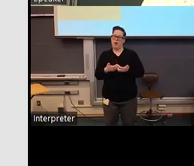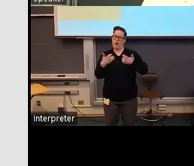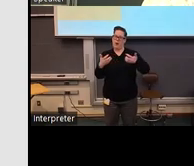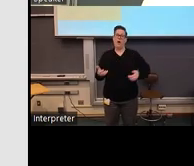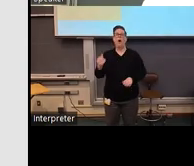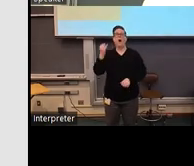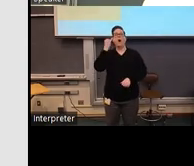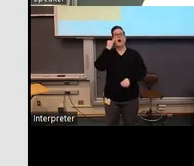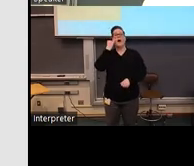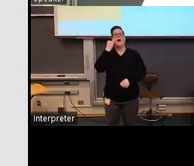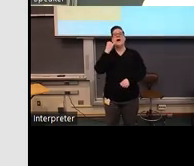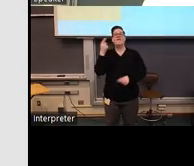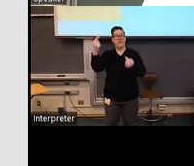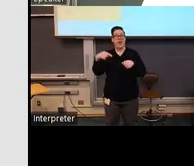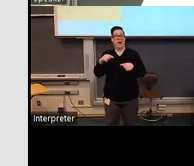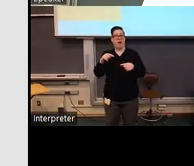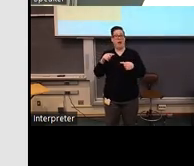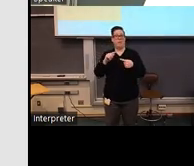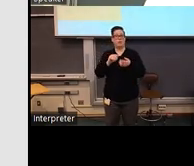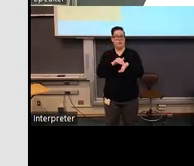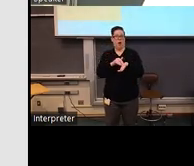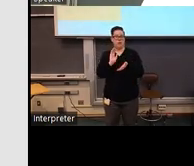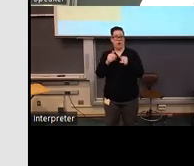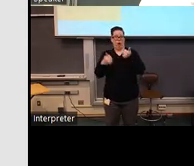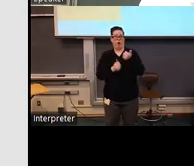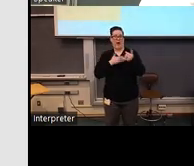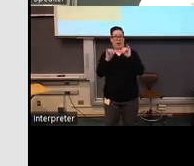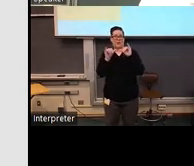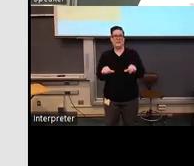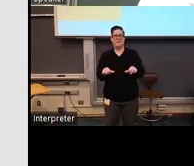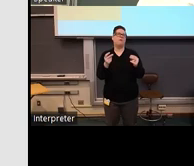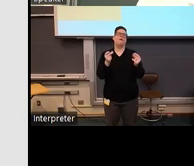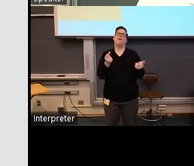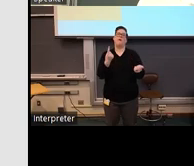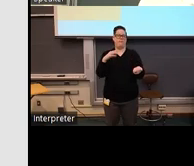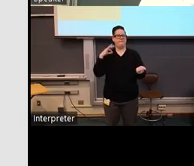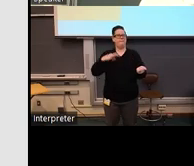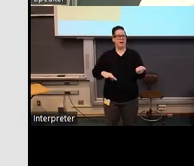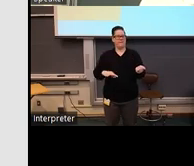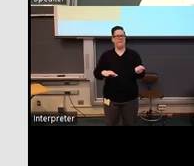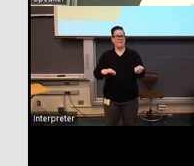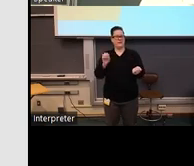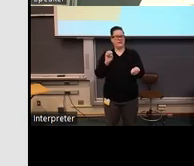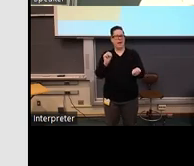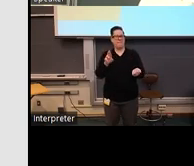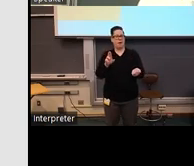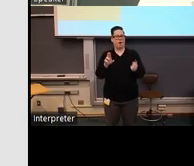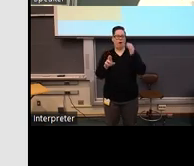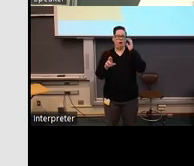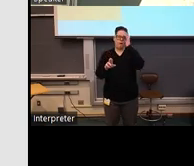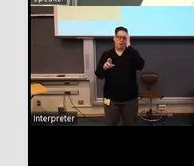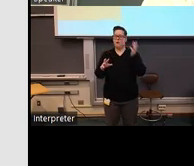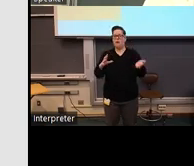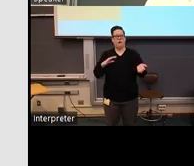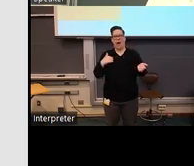helpful. If it's someone within our system, this is quick. All I have to do, this is one of the benefits of the EMR. I